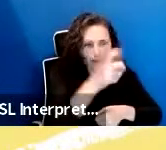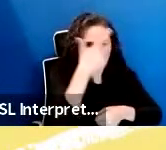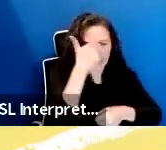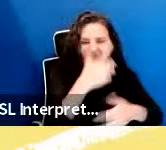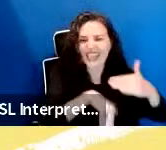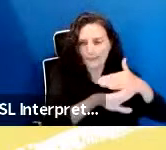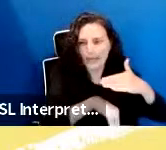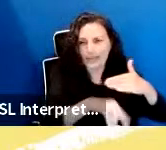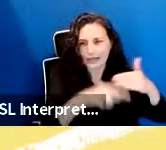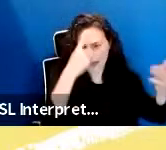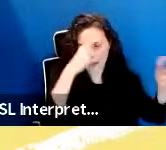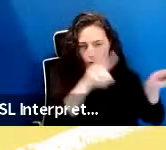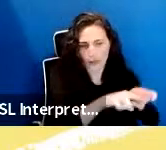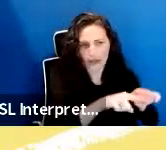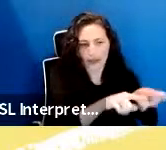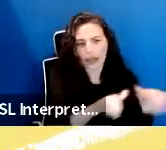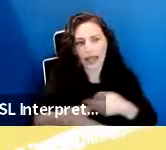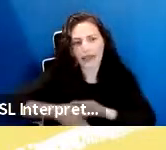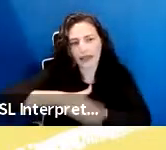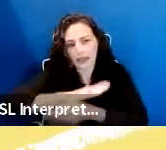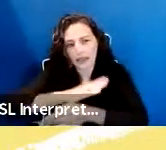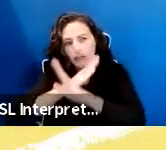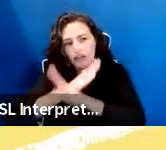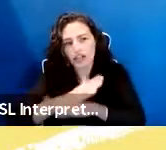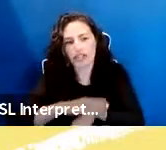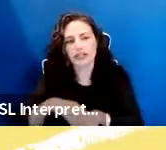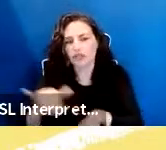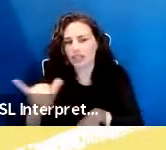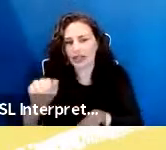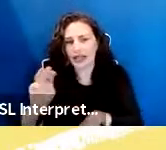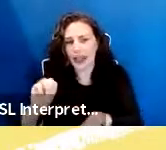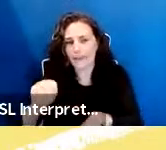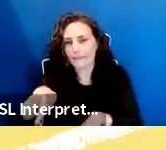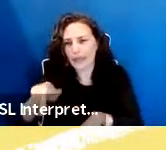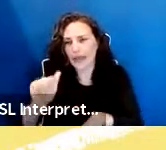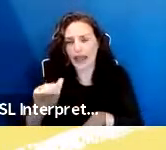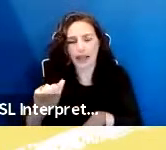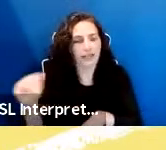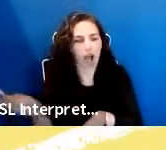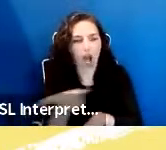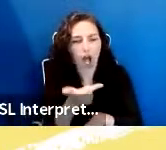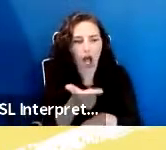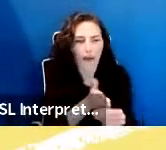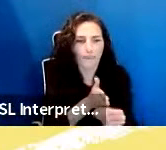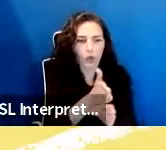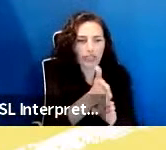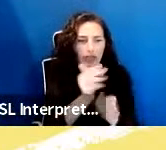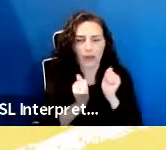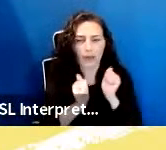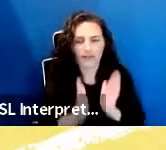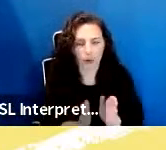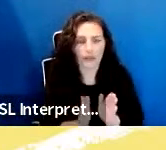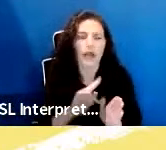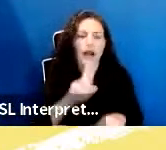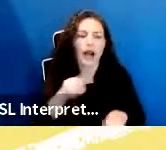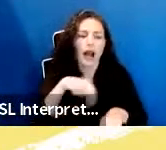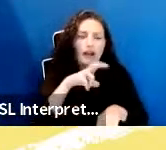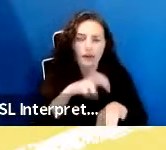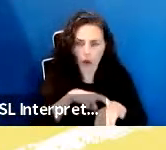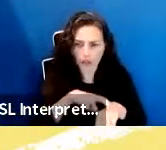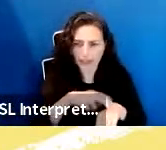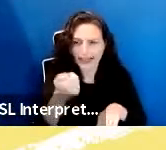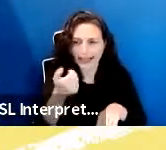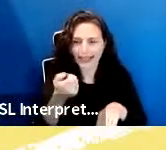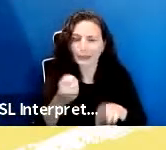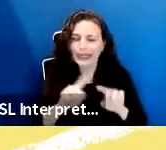the coverage, just as it is with the MPA, is all principal performers. Of course, this is a little bit